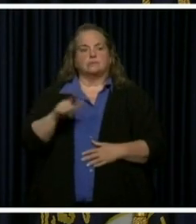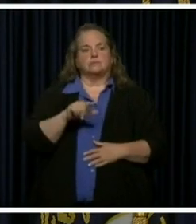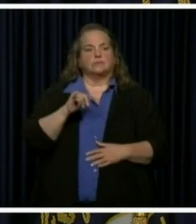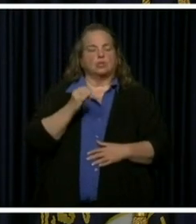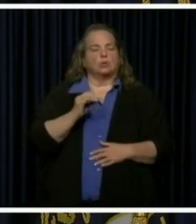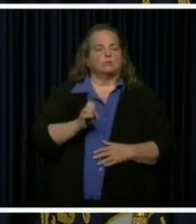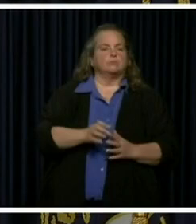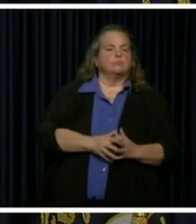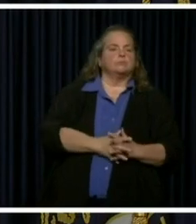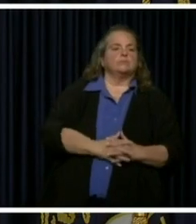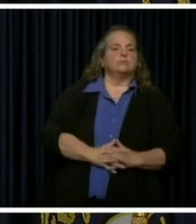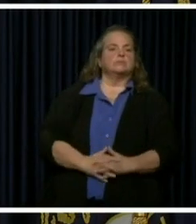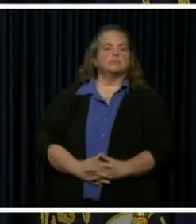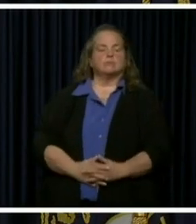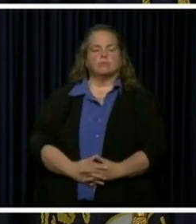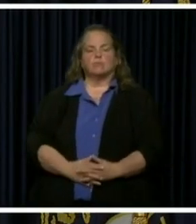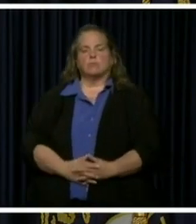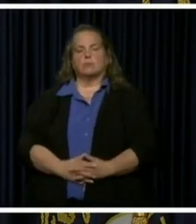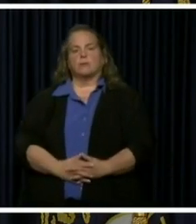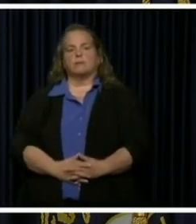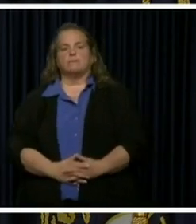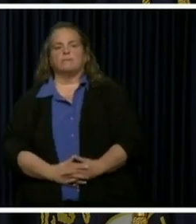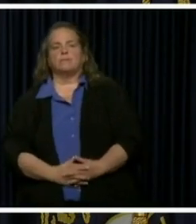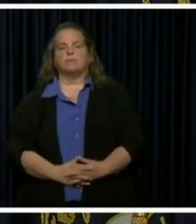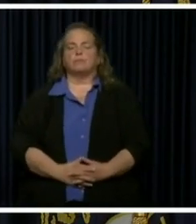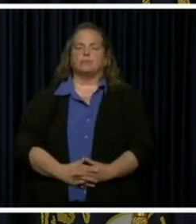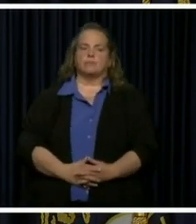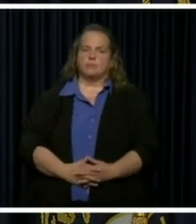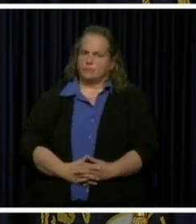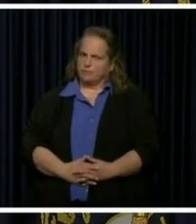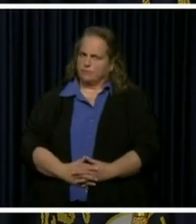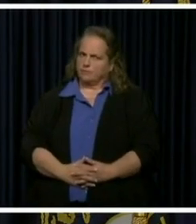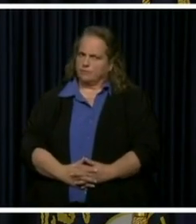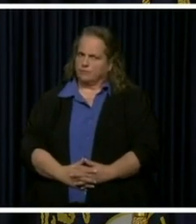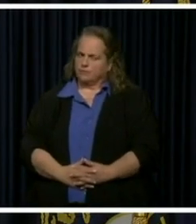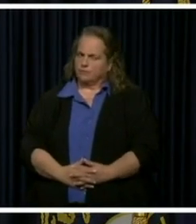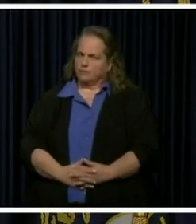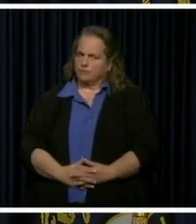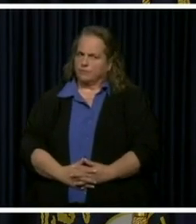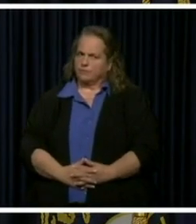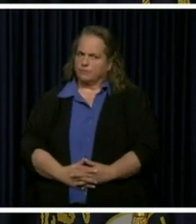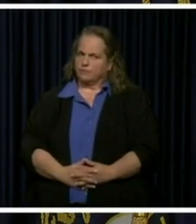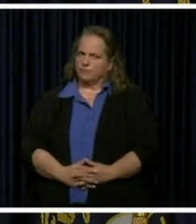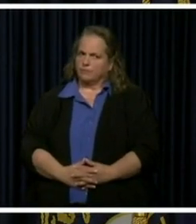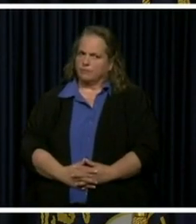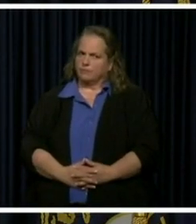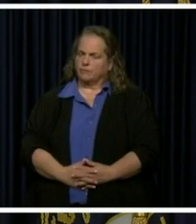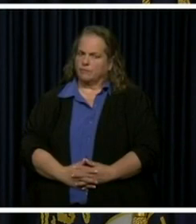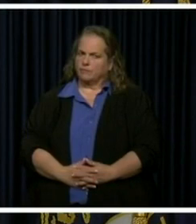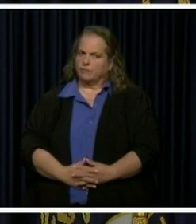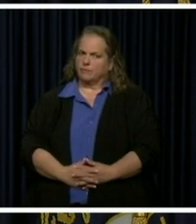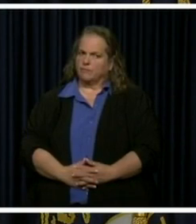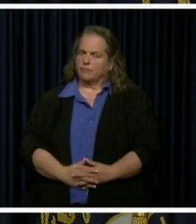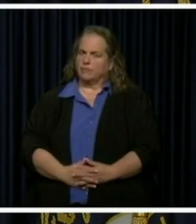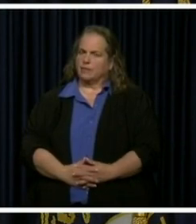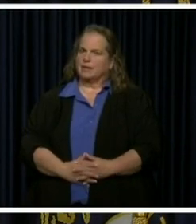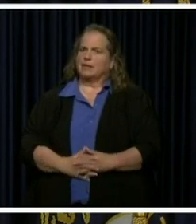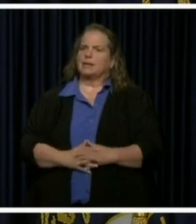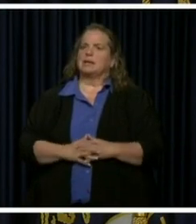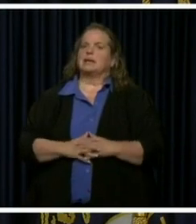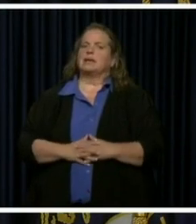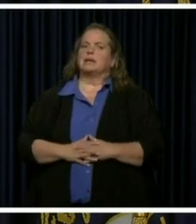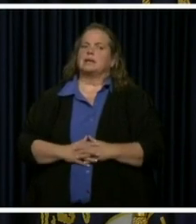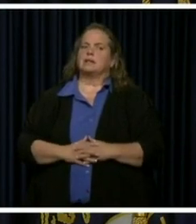Joe? So, is the standard on tracking what percentage of positive cases are asymptomatic?